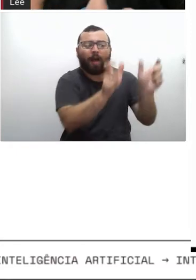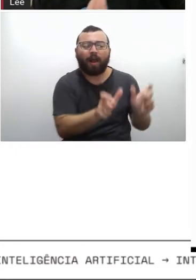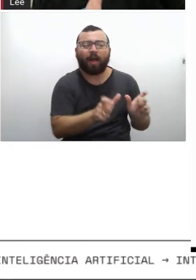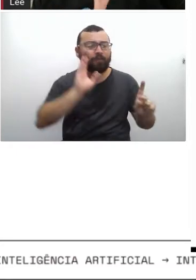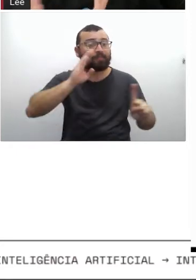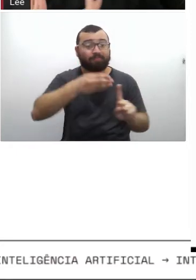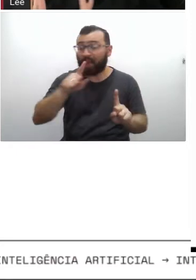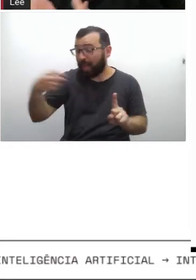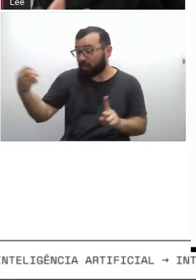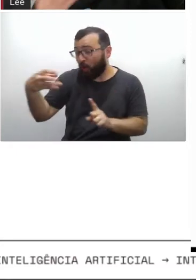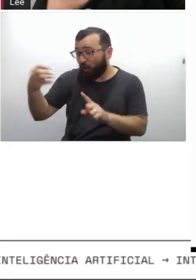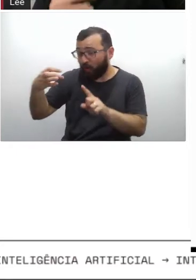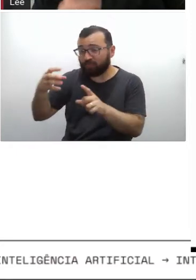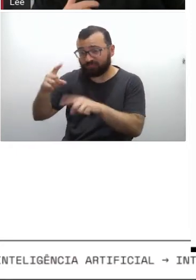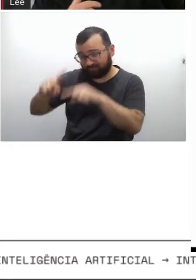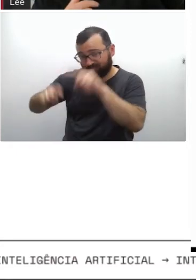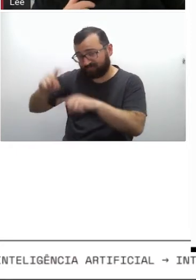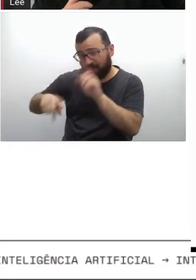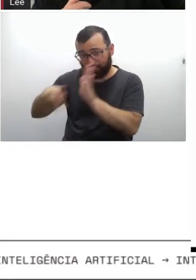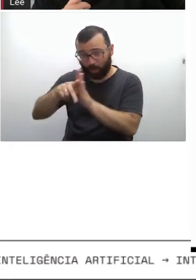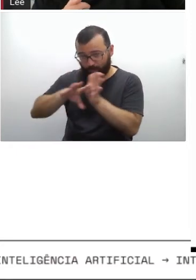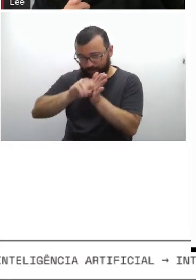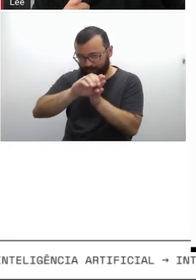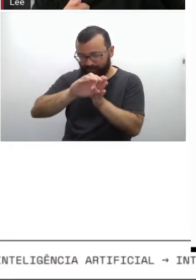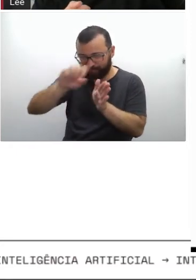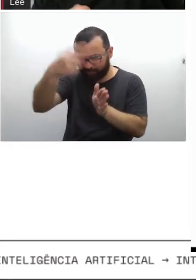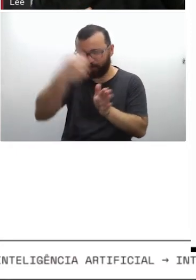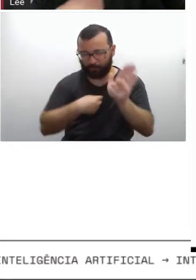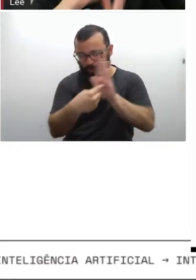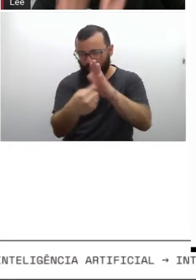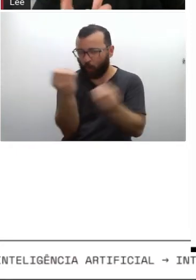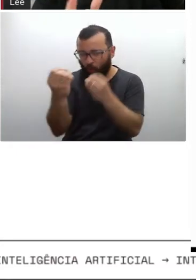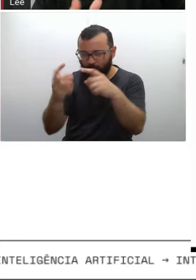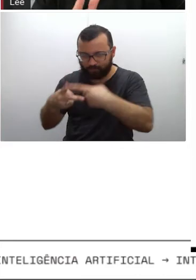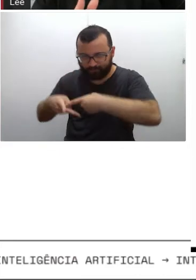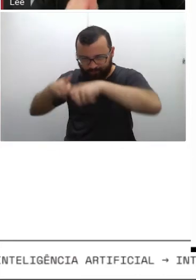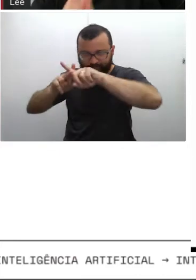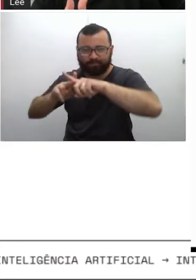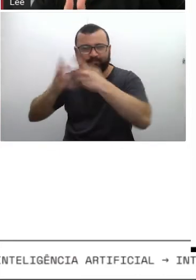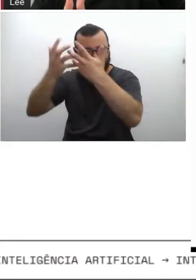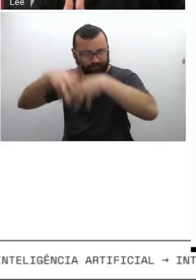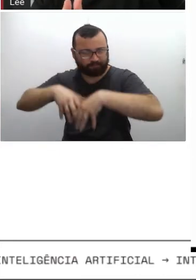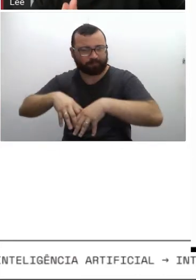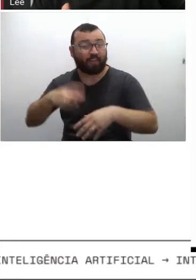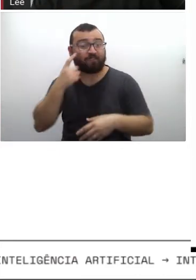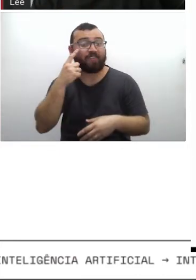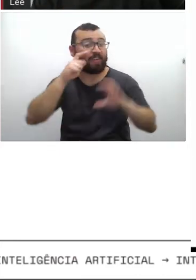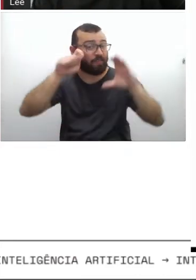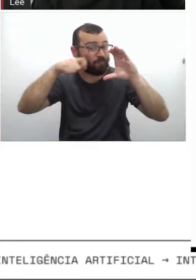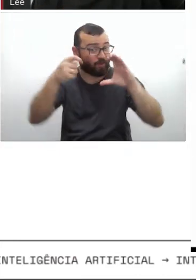it's a new tool of Google. I'm going to show you how that works. Let's dive into the video.